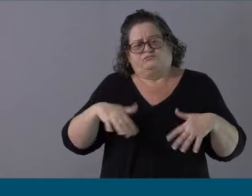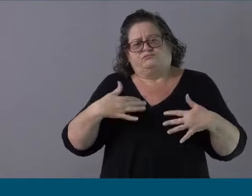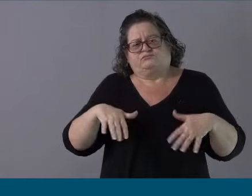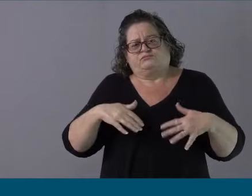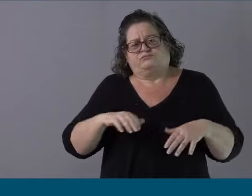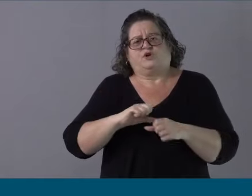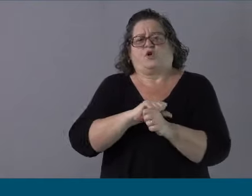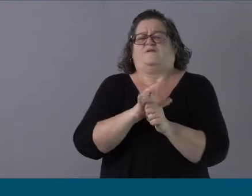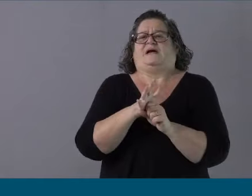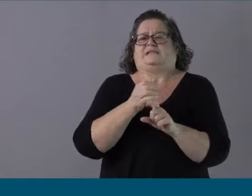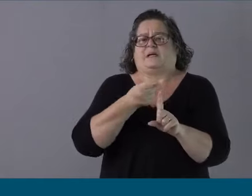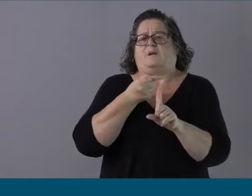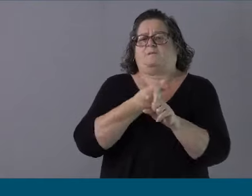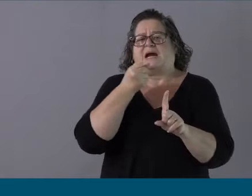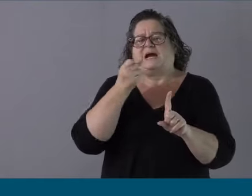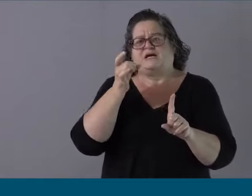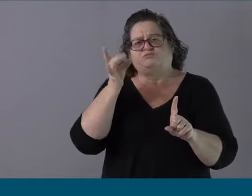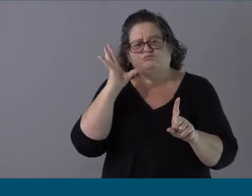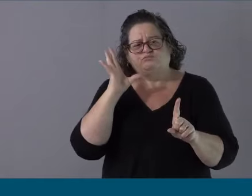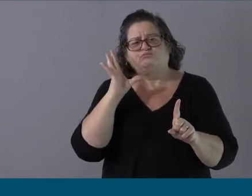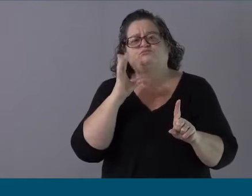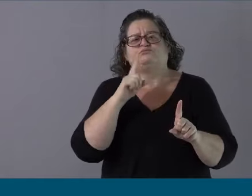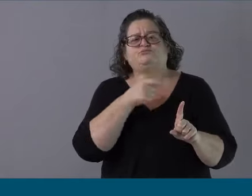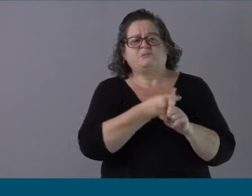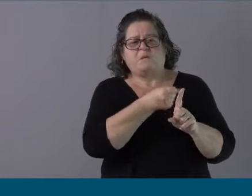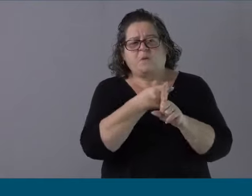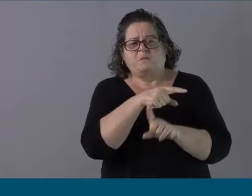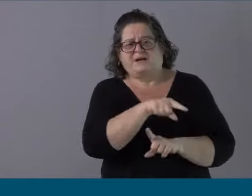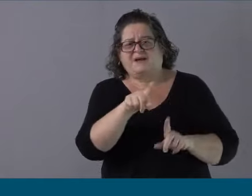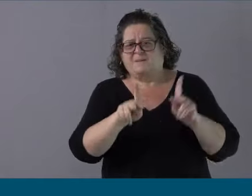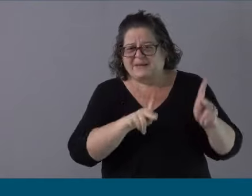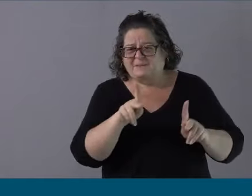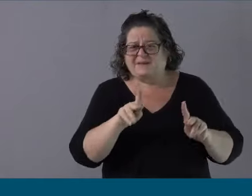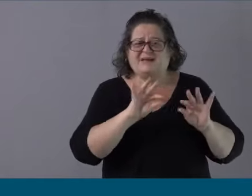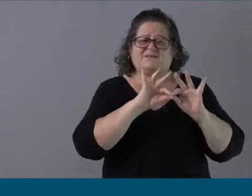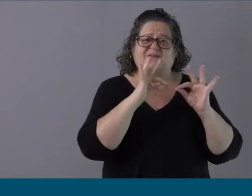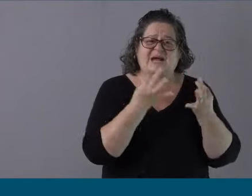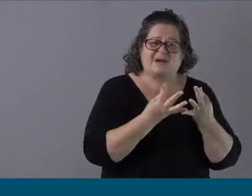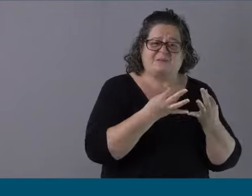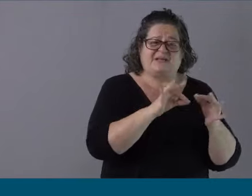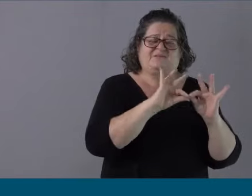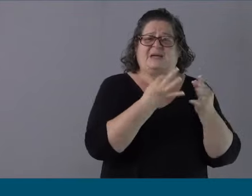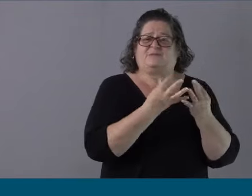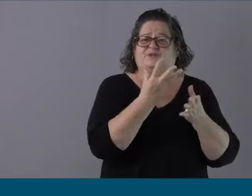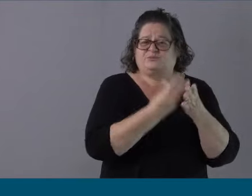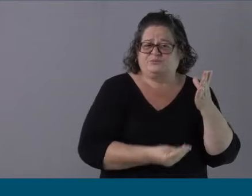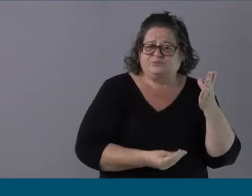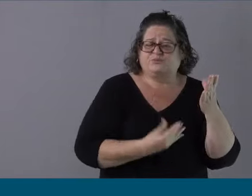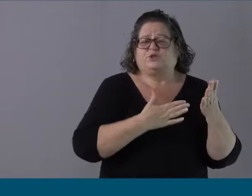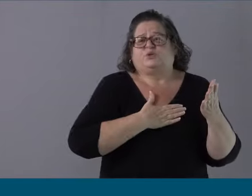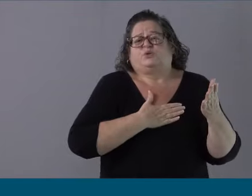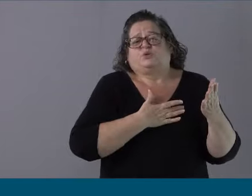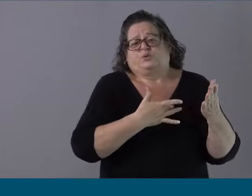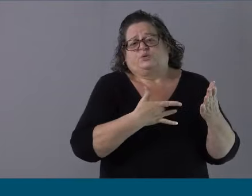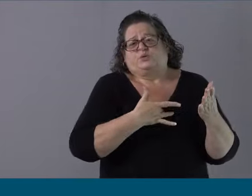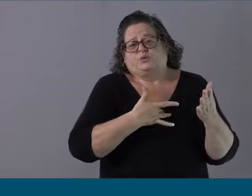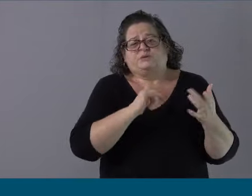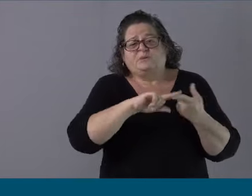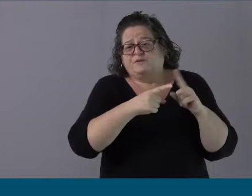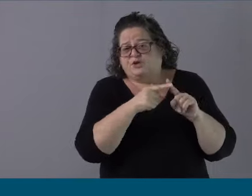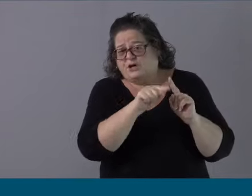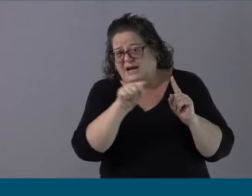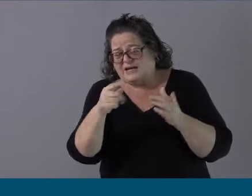directly affected with the loss of a loved one. And our hearts and prayers remain with all of those